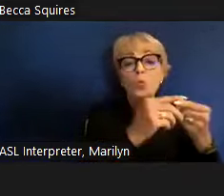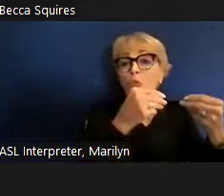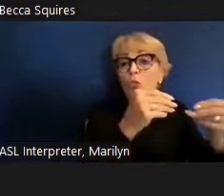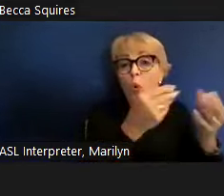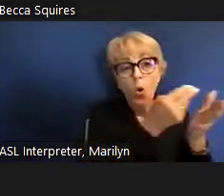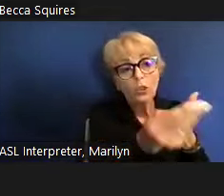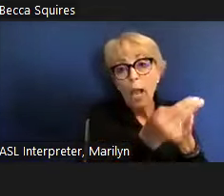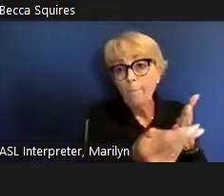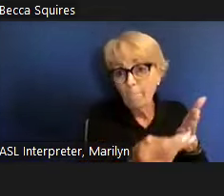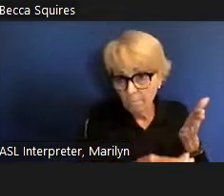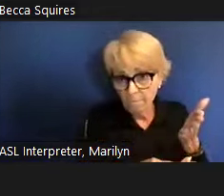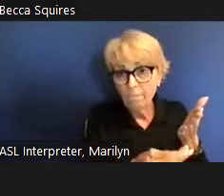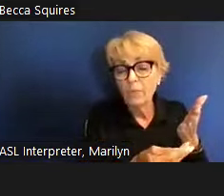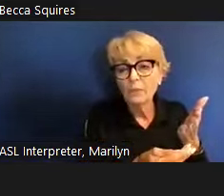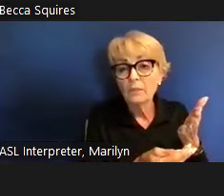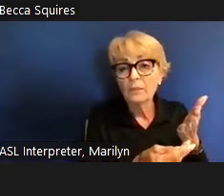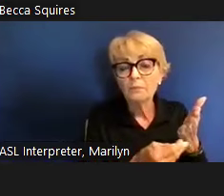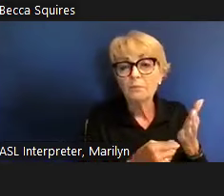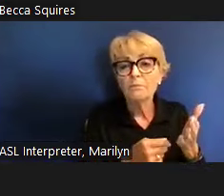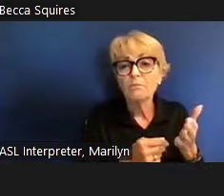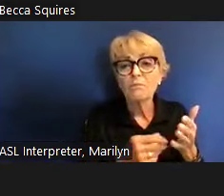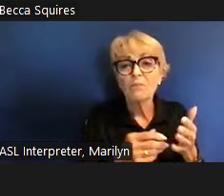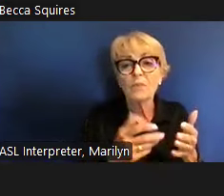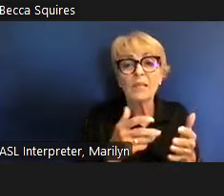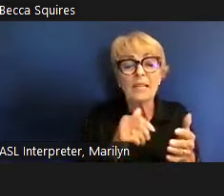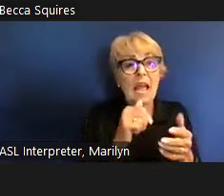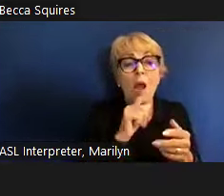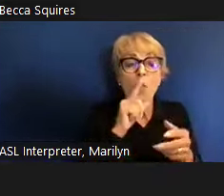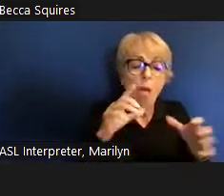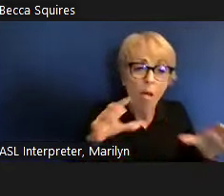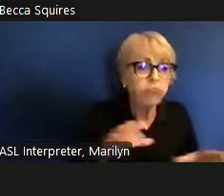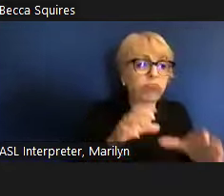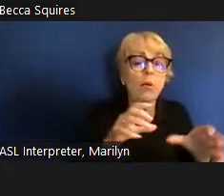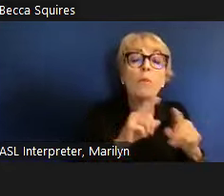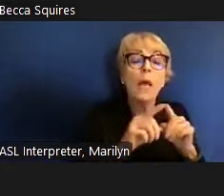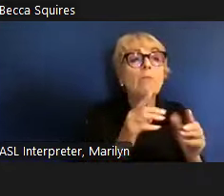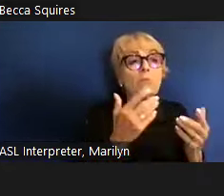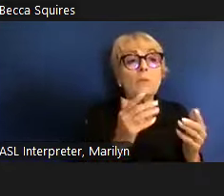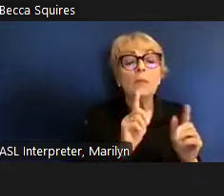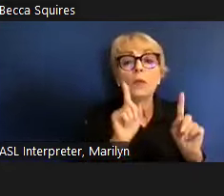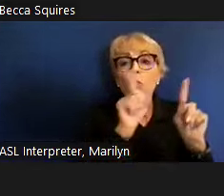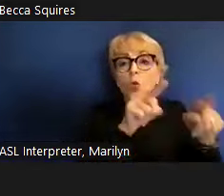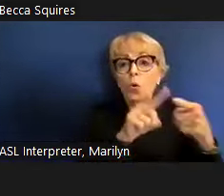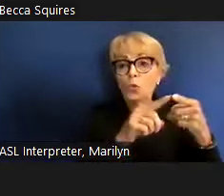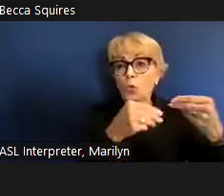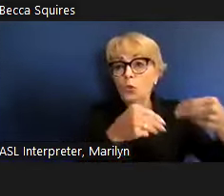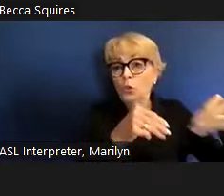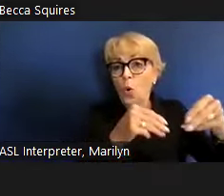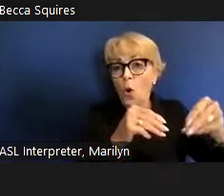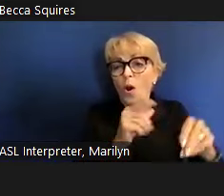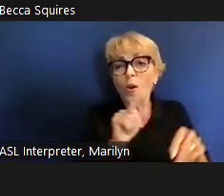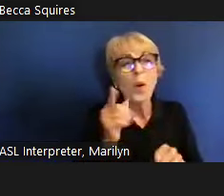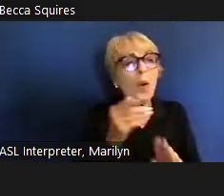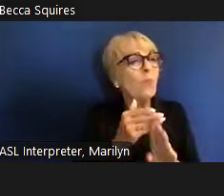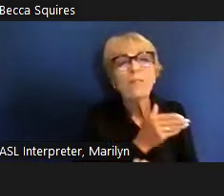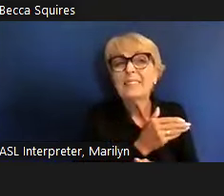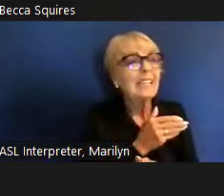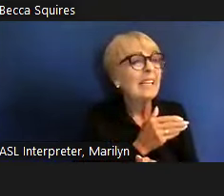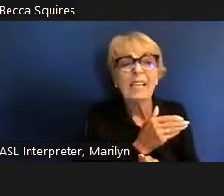shopping. So not talking about real exertion, but something like going to the store and where previously they felt too